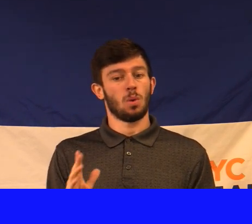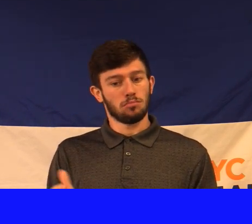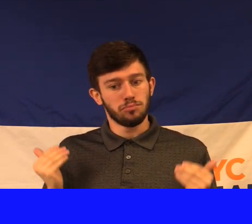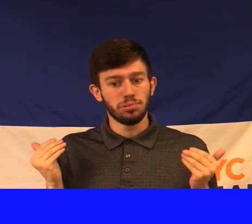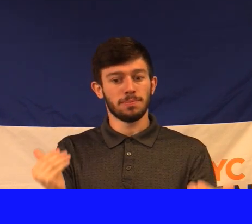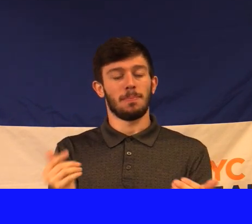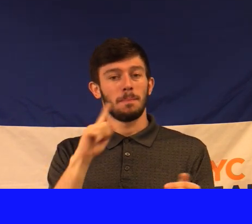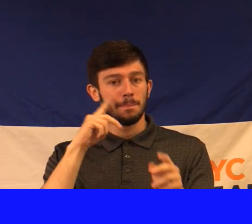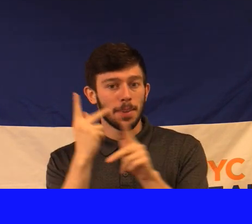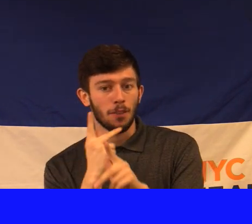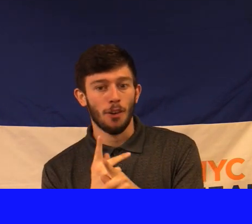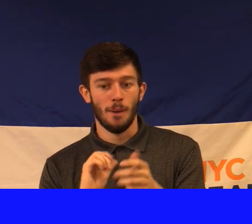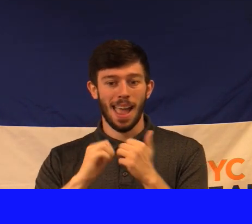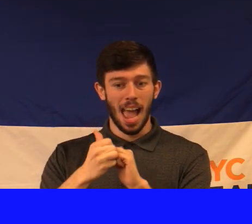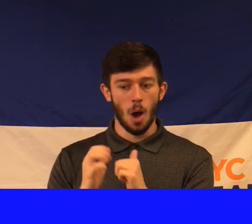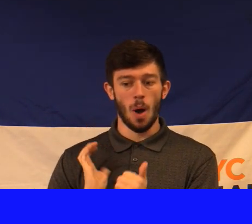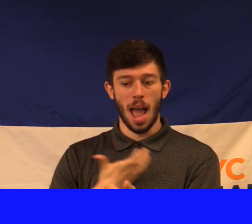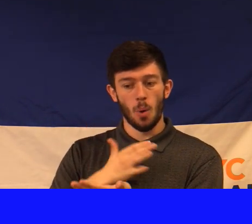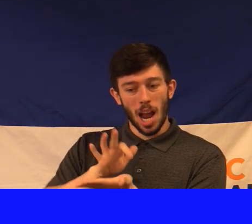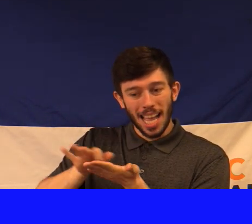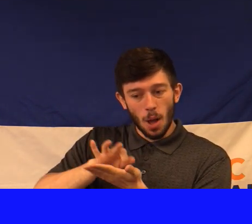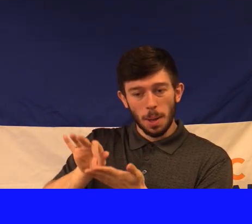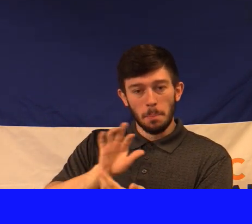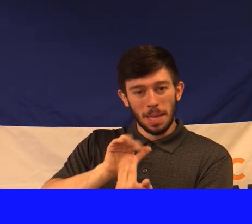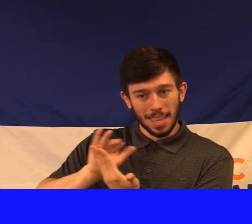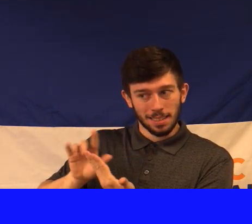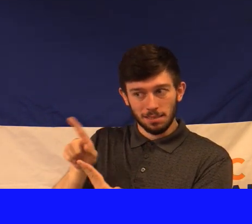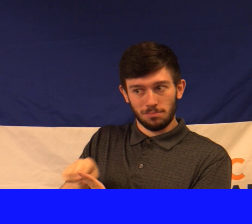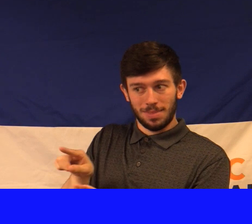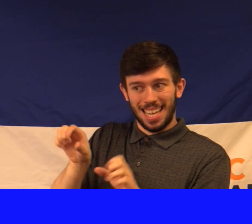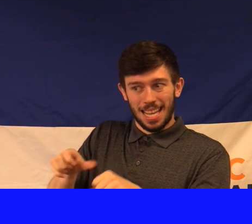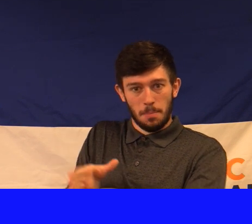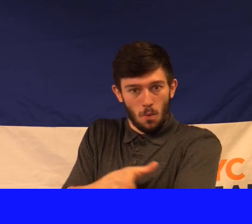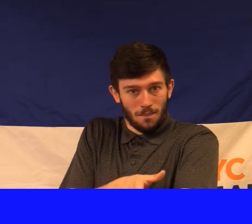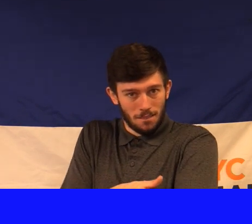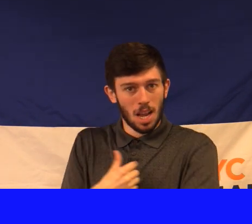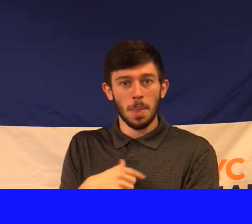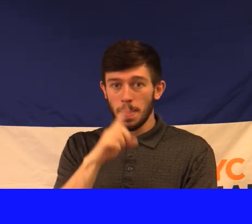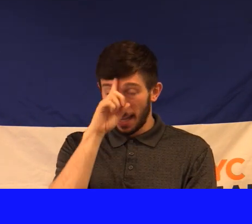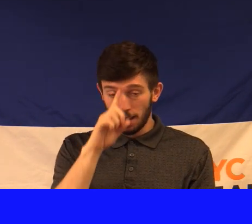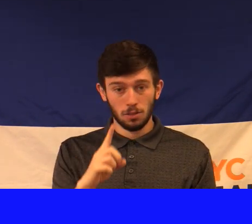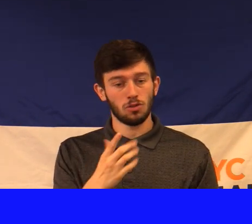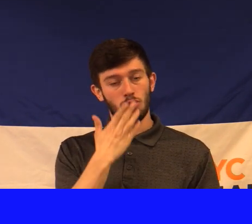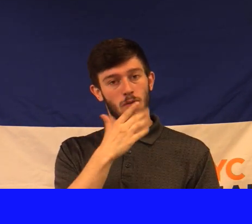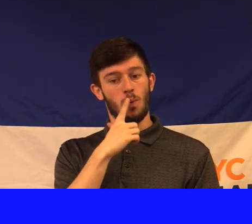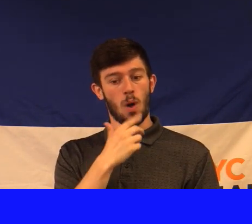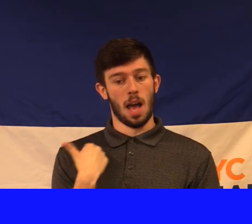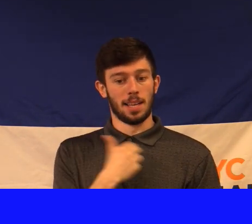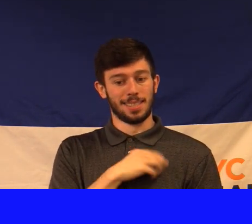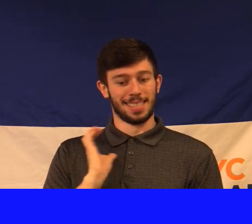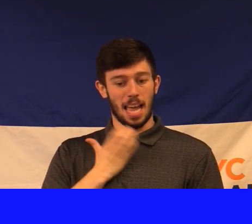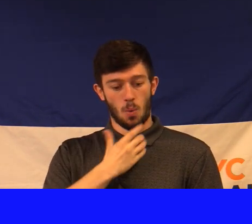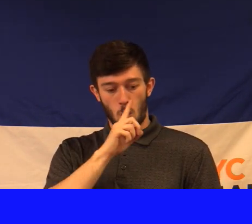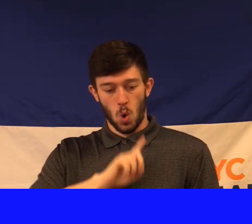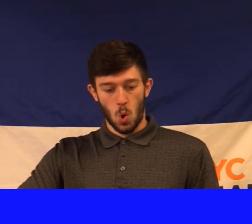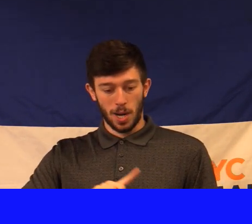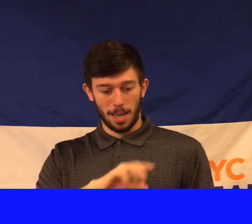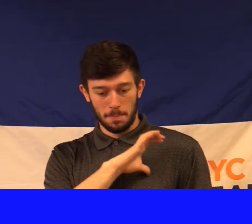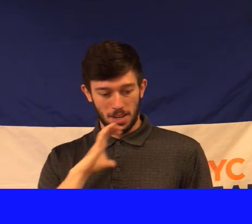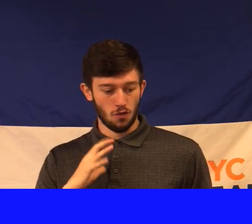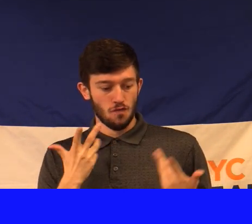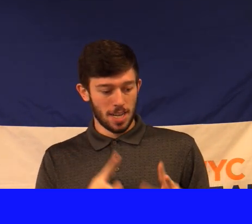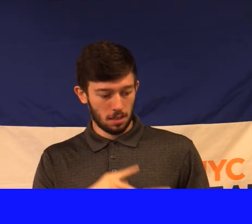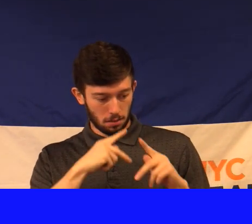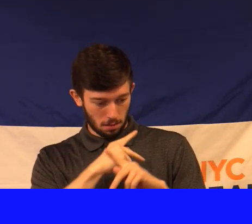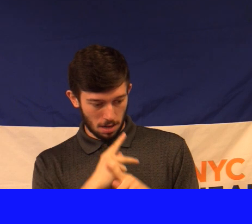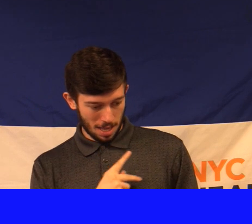about, improving the accounting methods. And I think it's fair, right, for us to come back to the audit committee and present our plan, and then